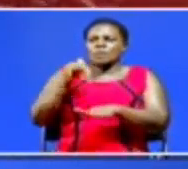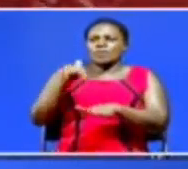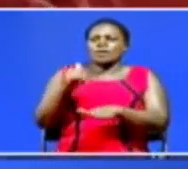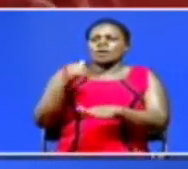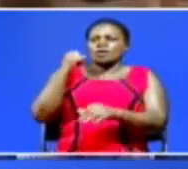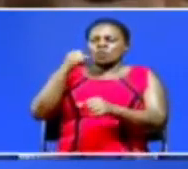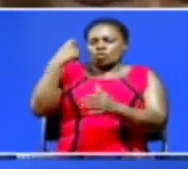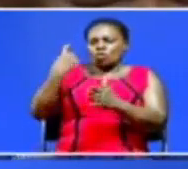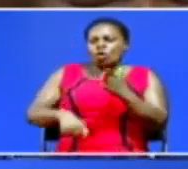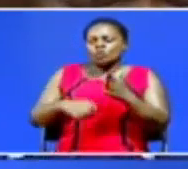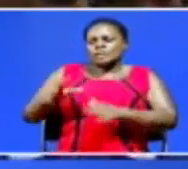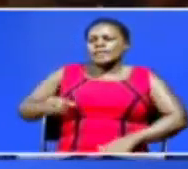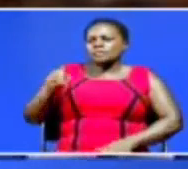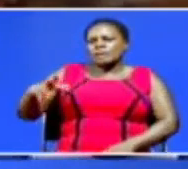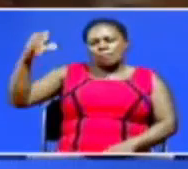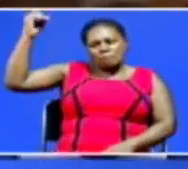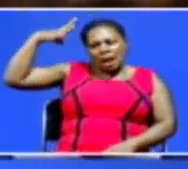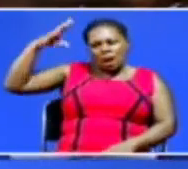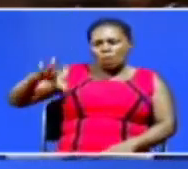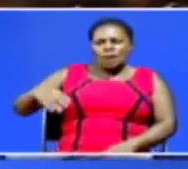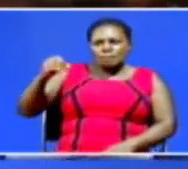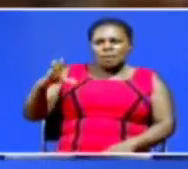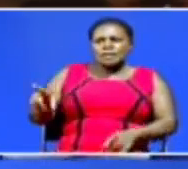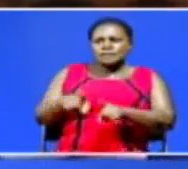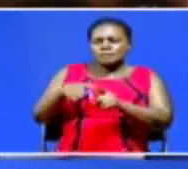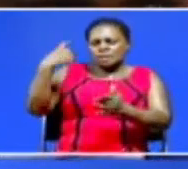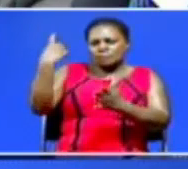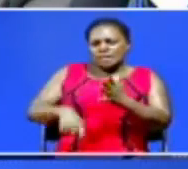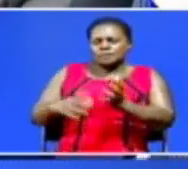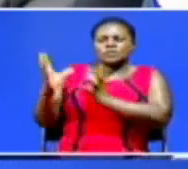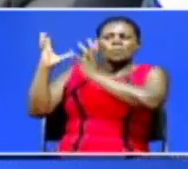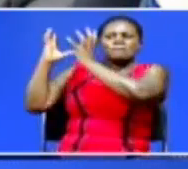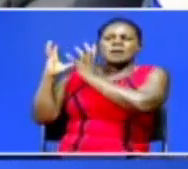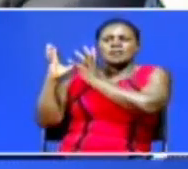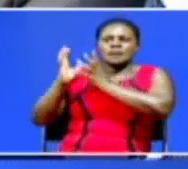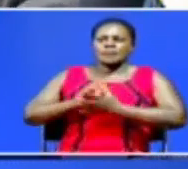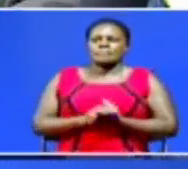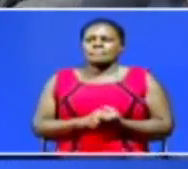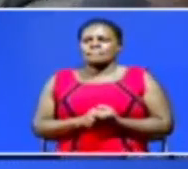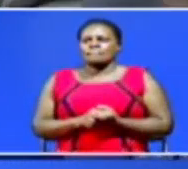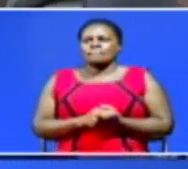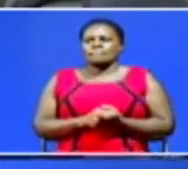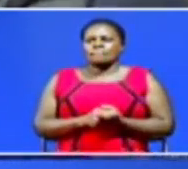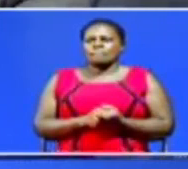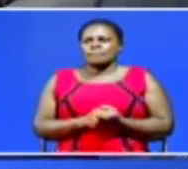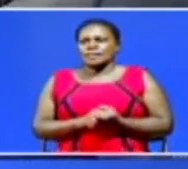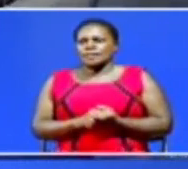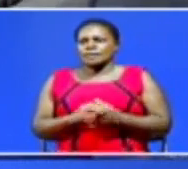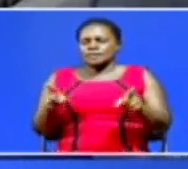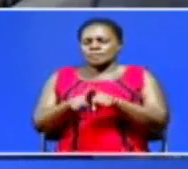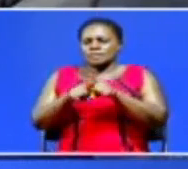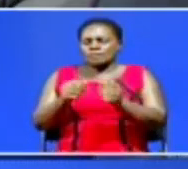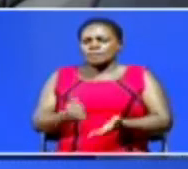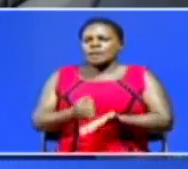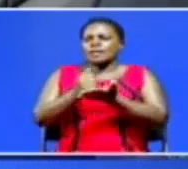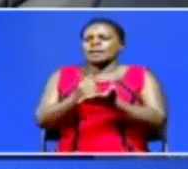high operating costs, high electricity costs, and heavy taxation burden. The government is saying they are creating an